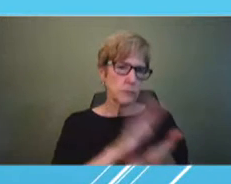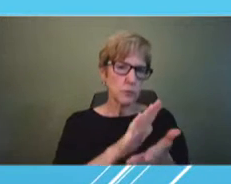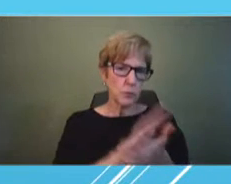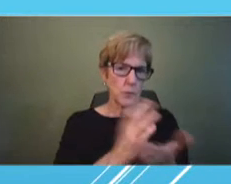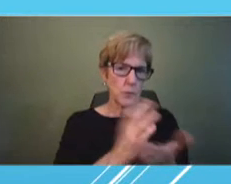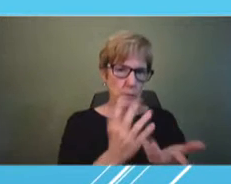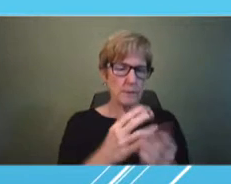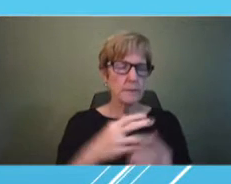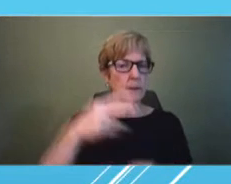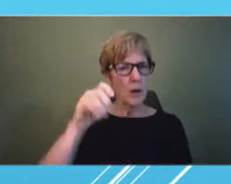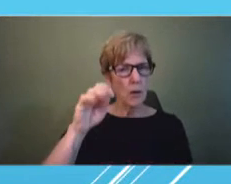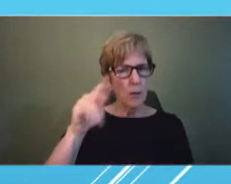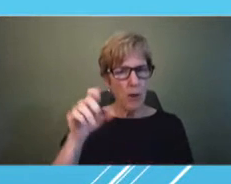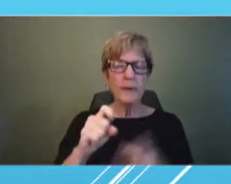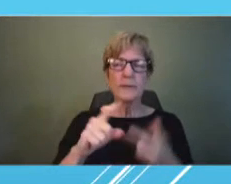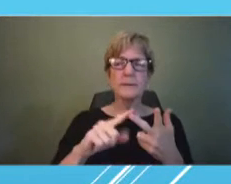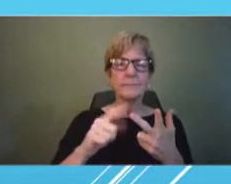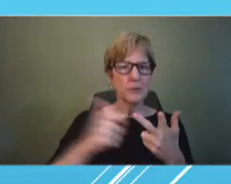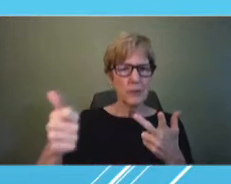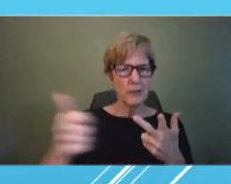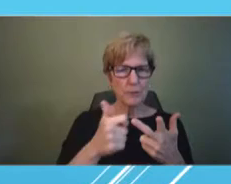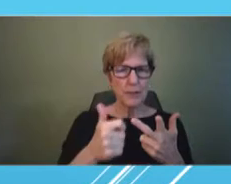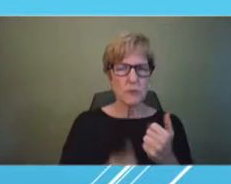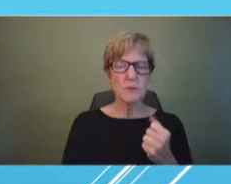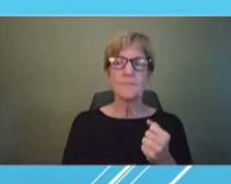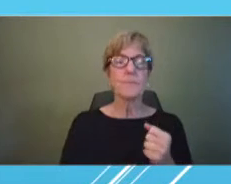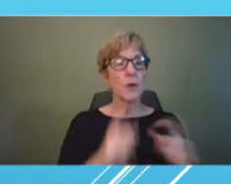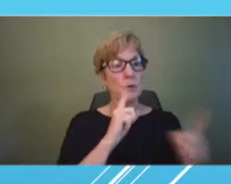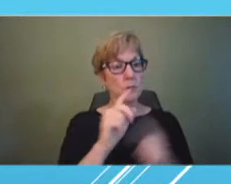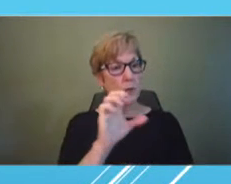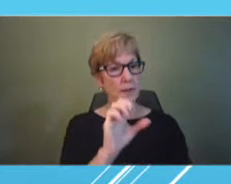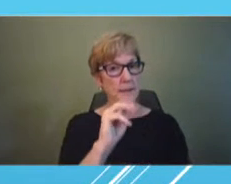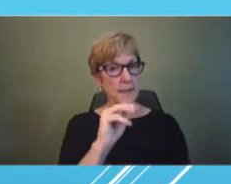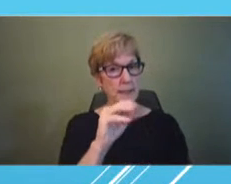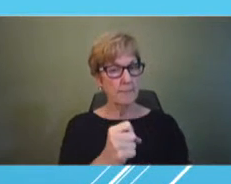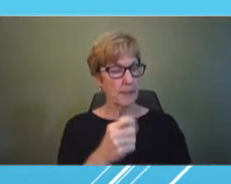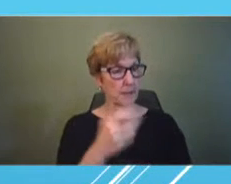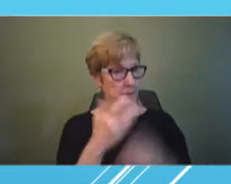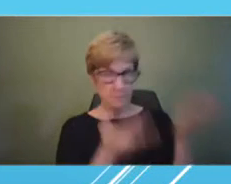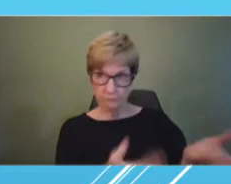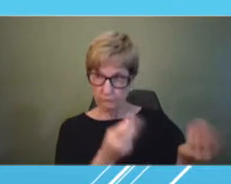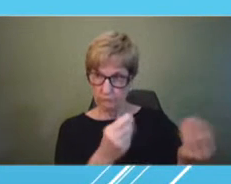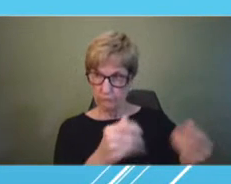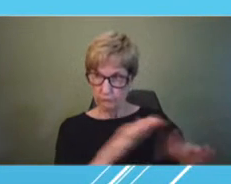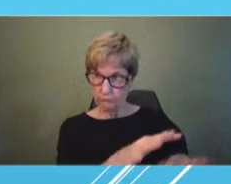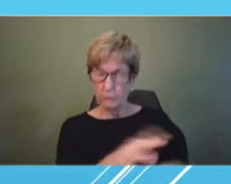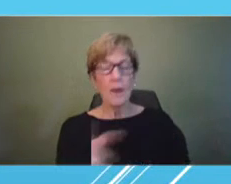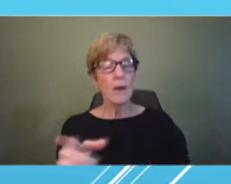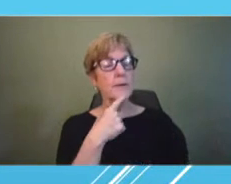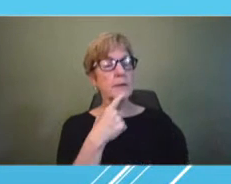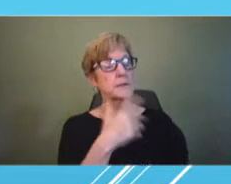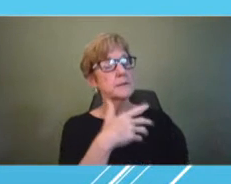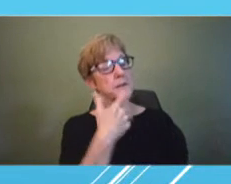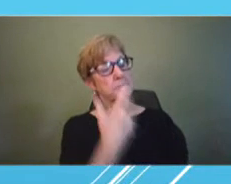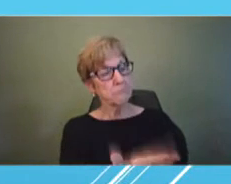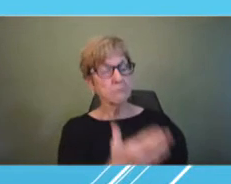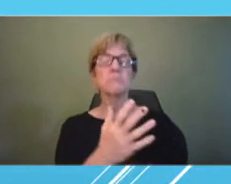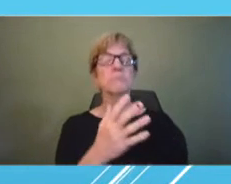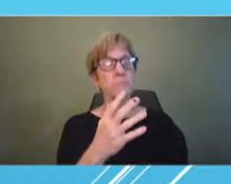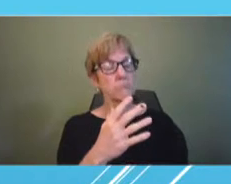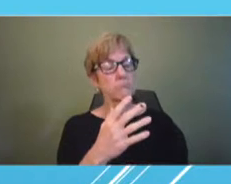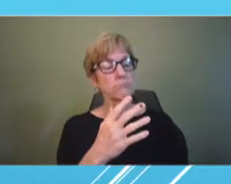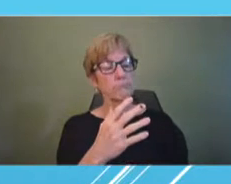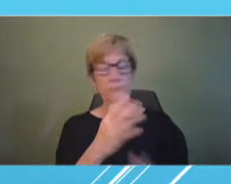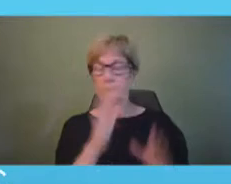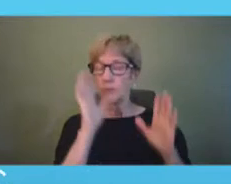parks and Transportation uh so we engaged with CMS about this site uh they indicated uh that this is very much a great